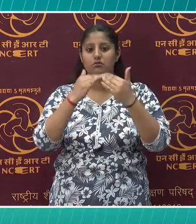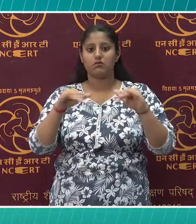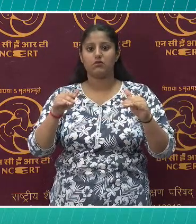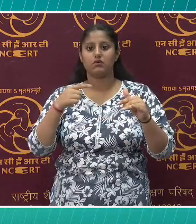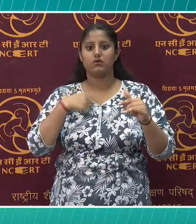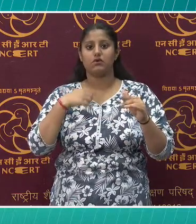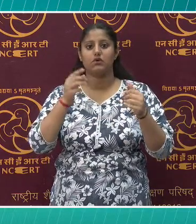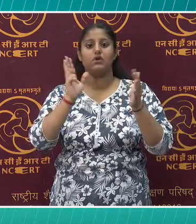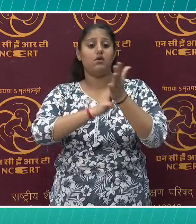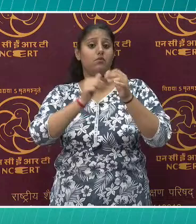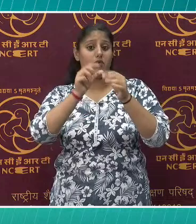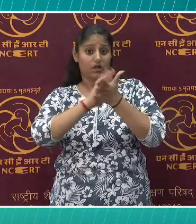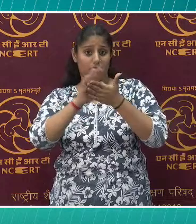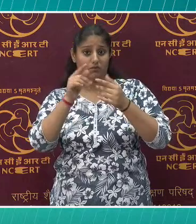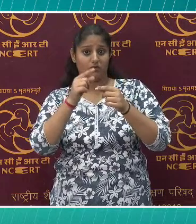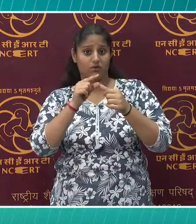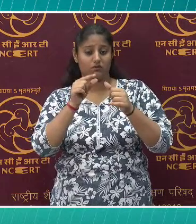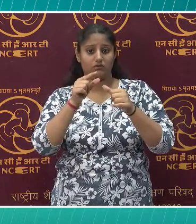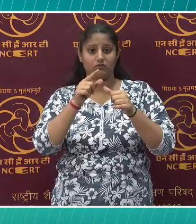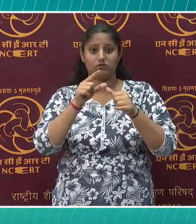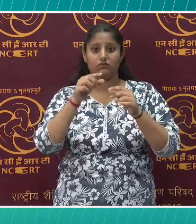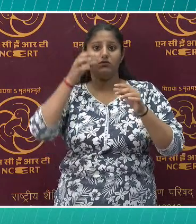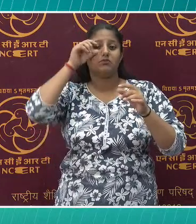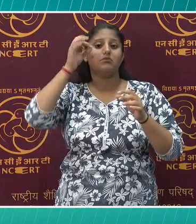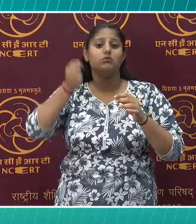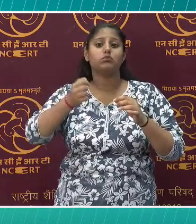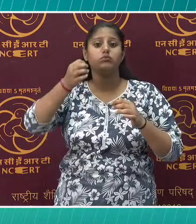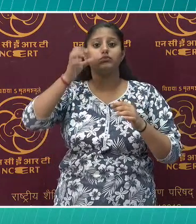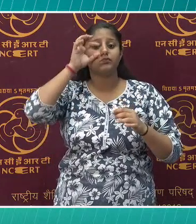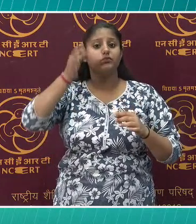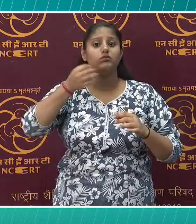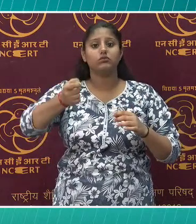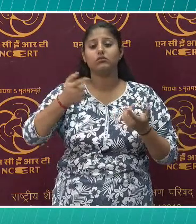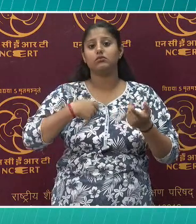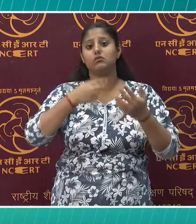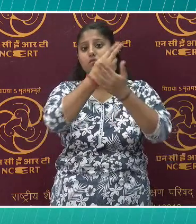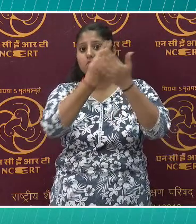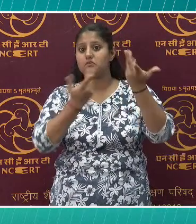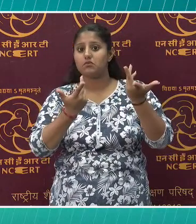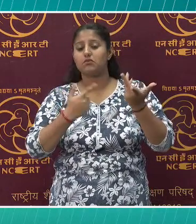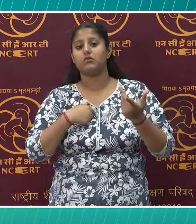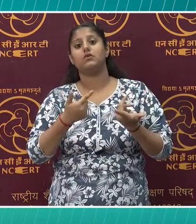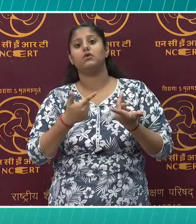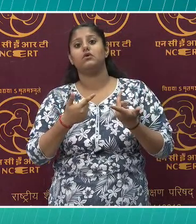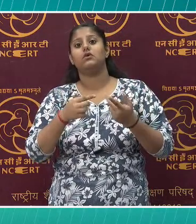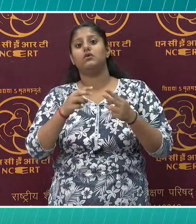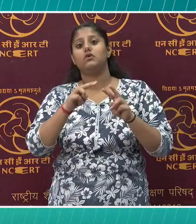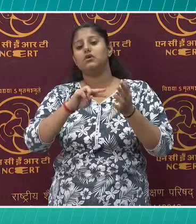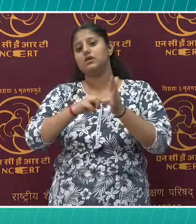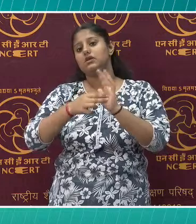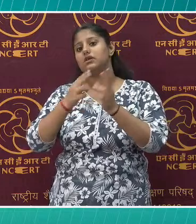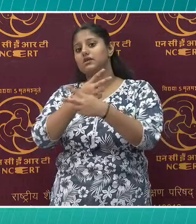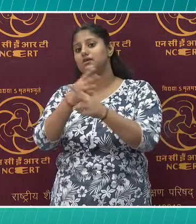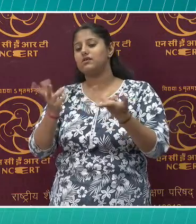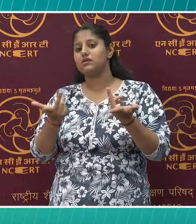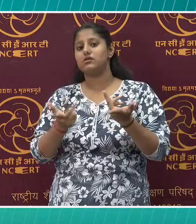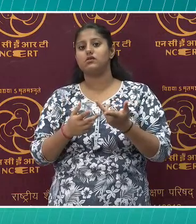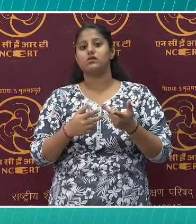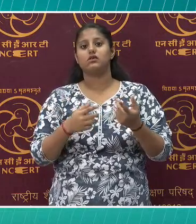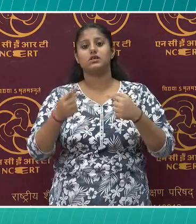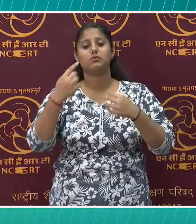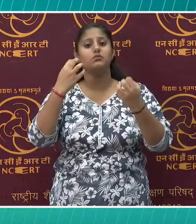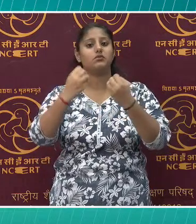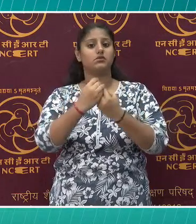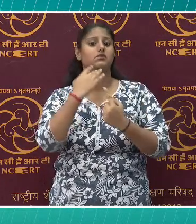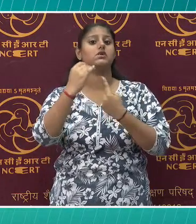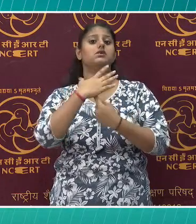or the Mahatma Gandhi, the portrait itself inspires them. And inspiration from nature.